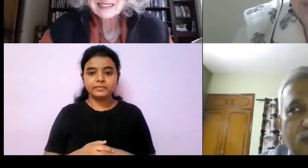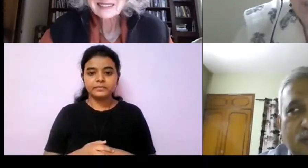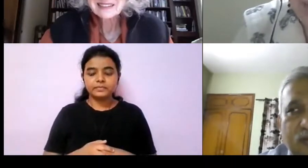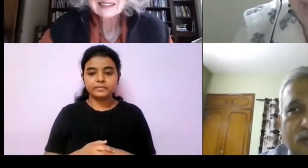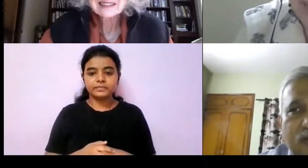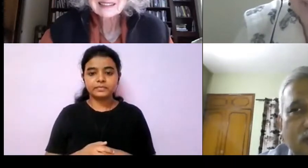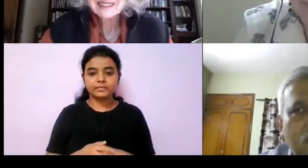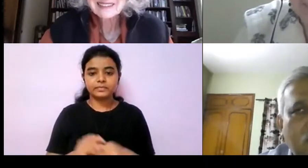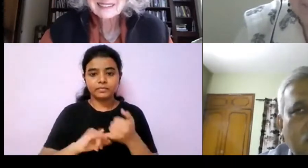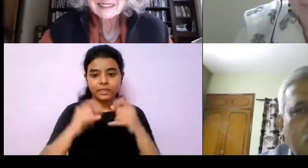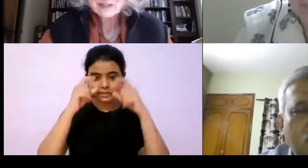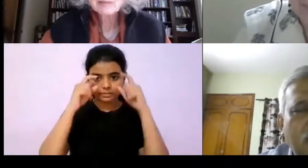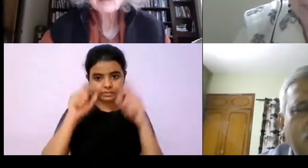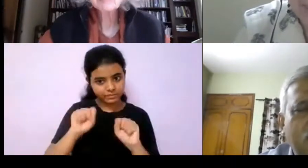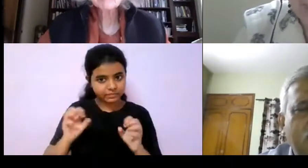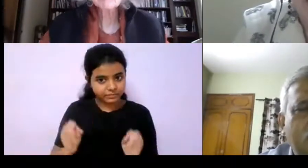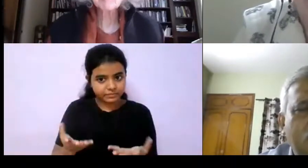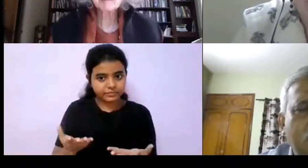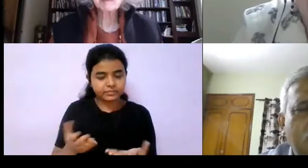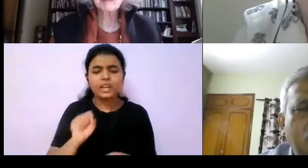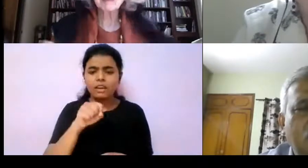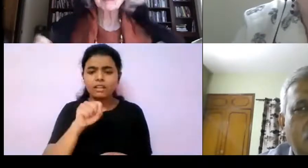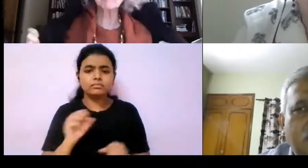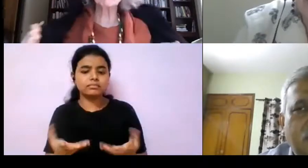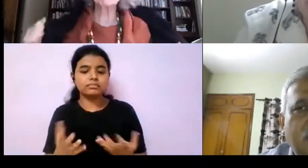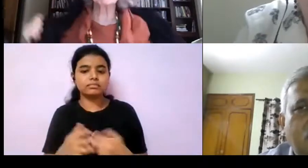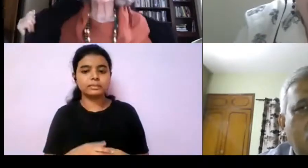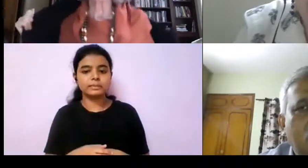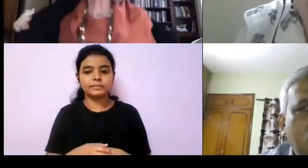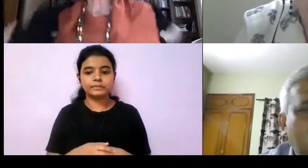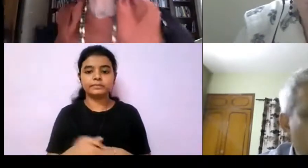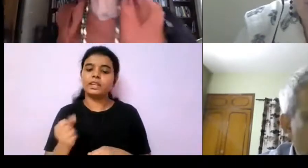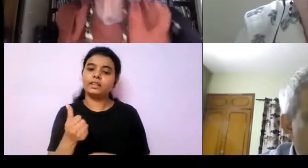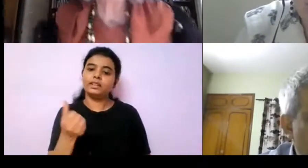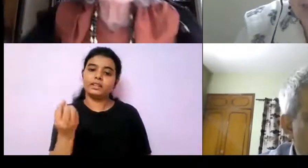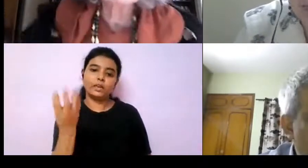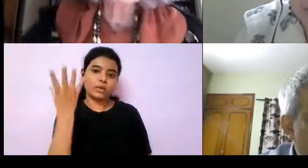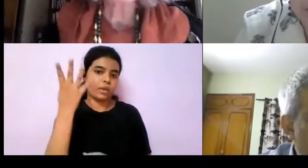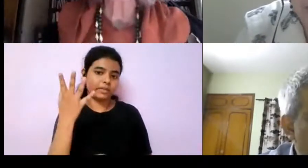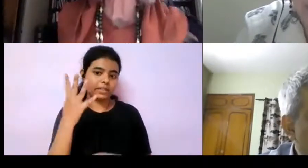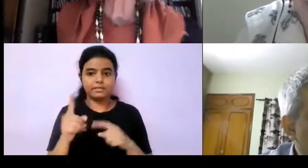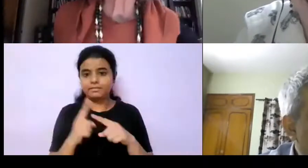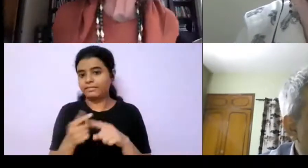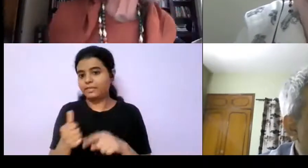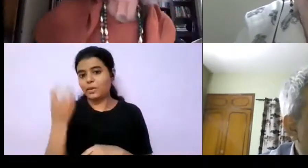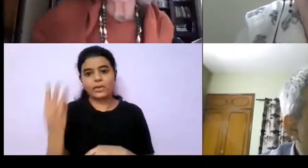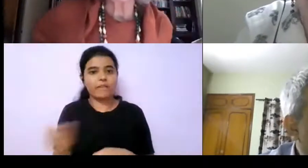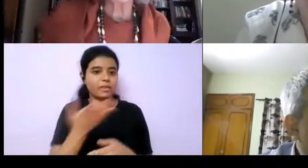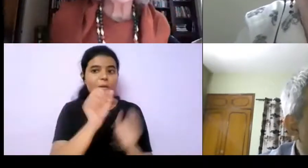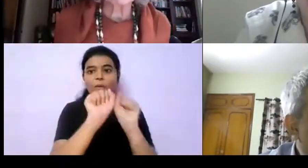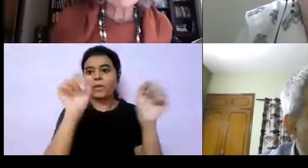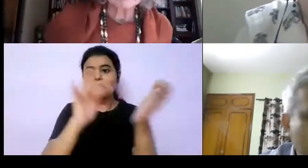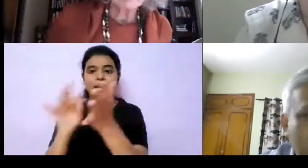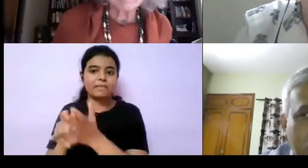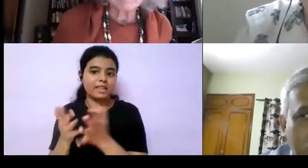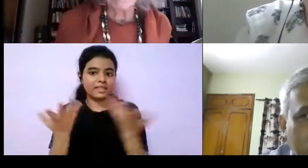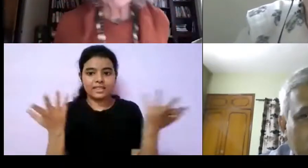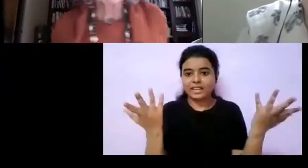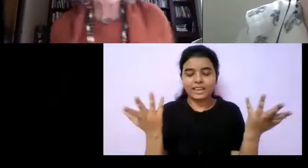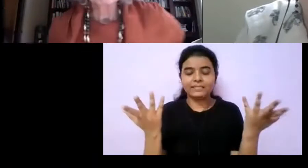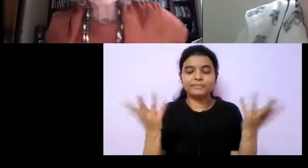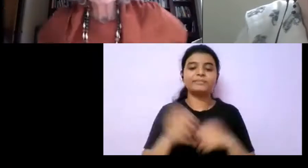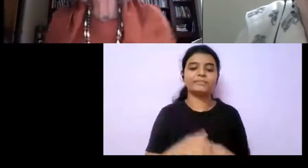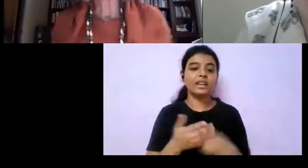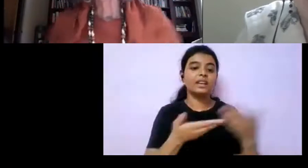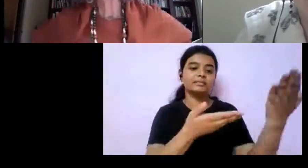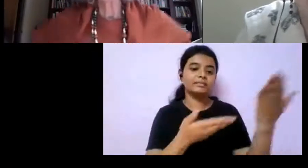So do I go ahead? Yeah, please. Okay, so good morning and good evening, depending upon where all of you are. Welcome,